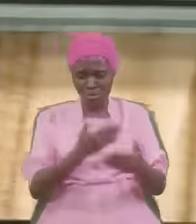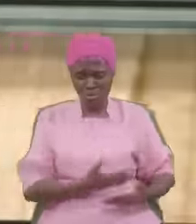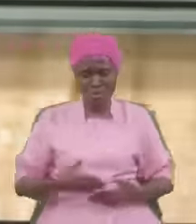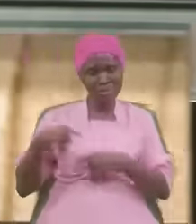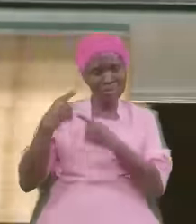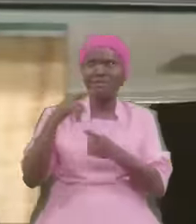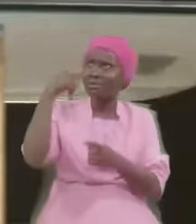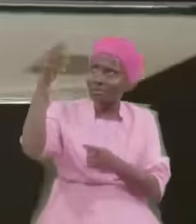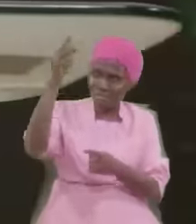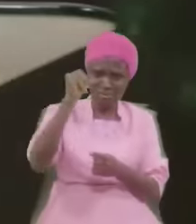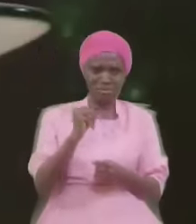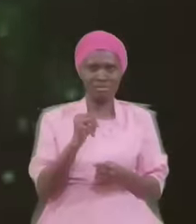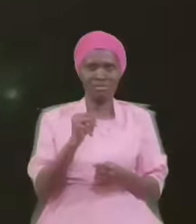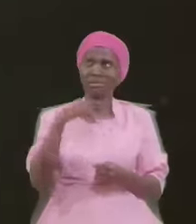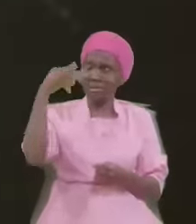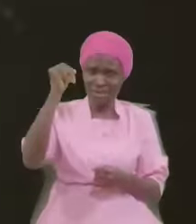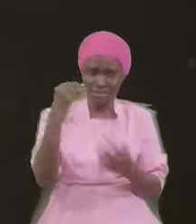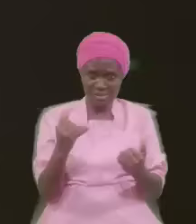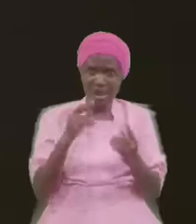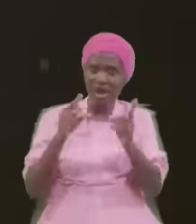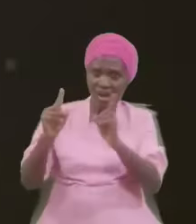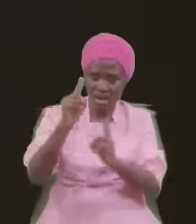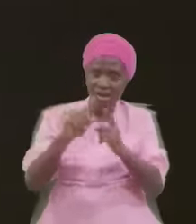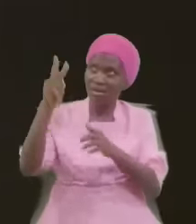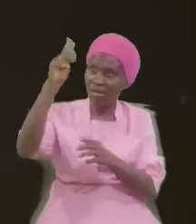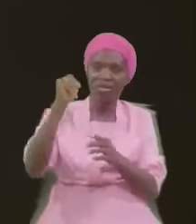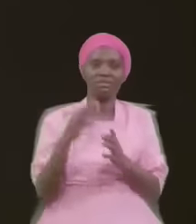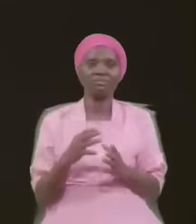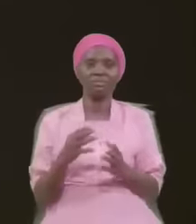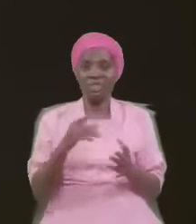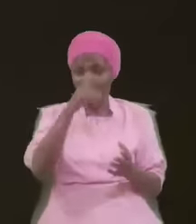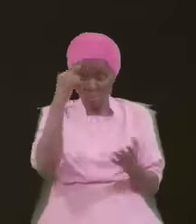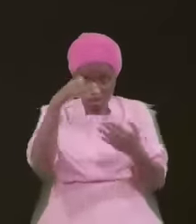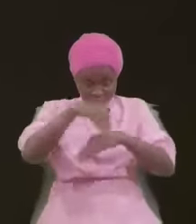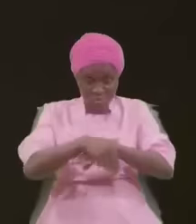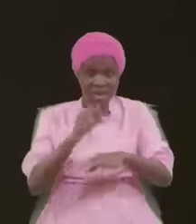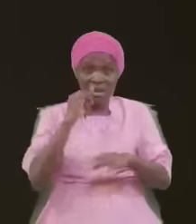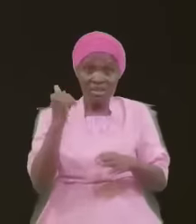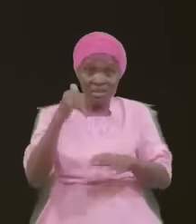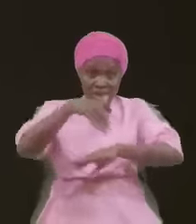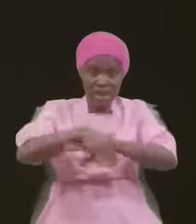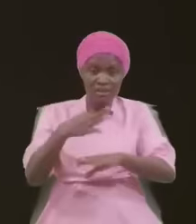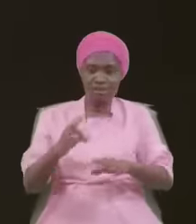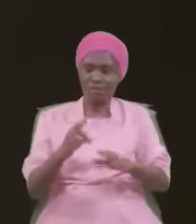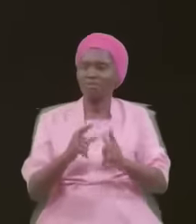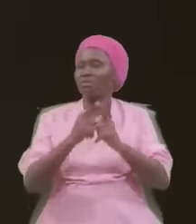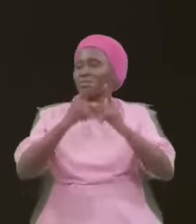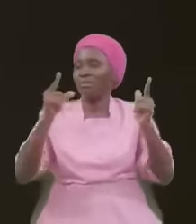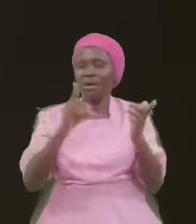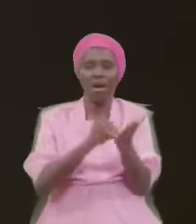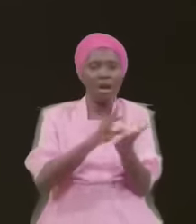him. Tonight, the night of supernatural wonder in your life.